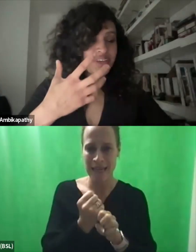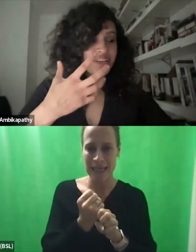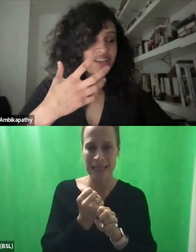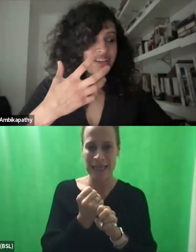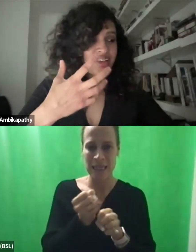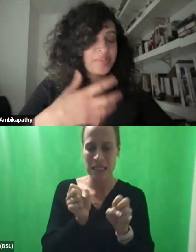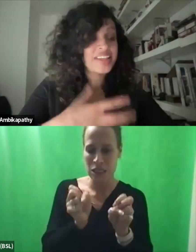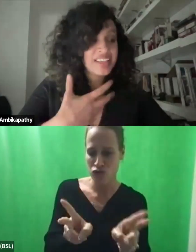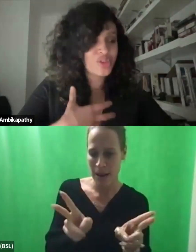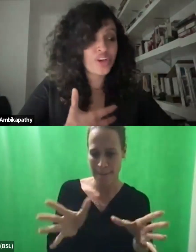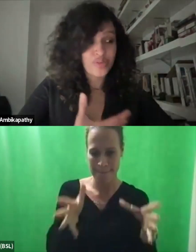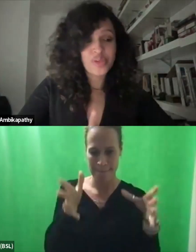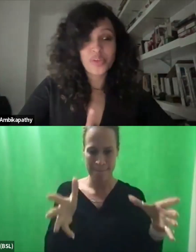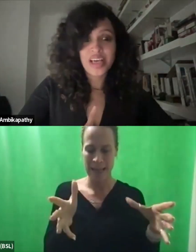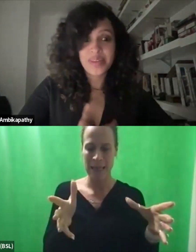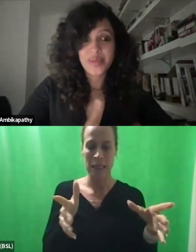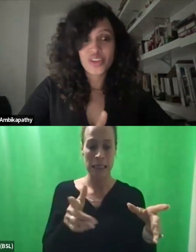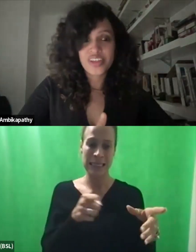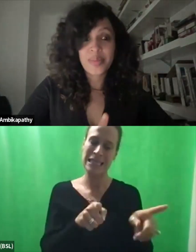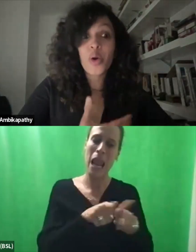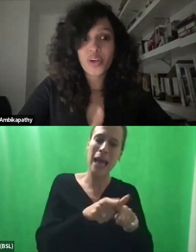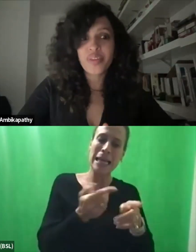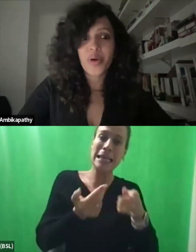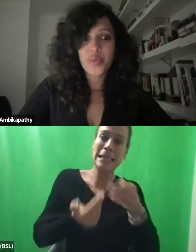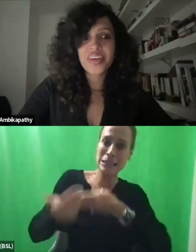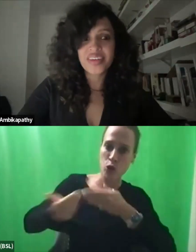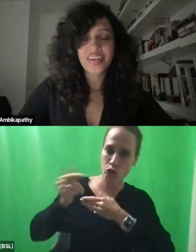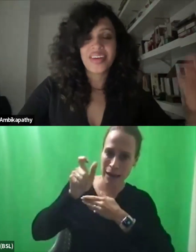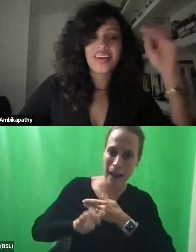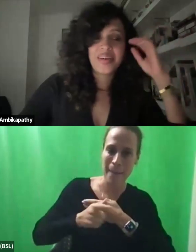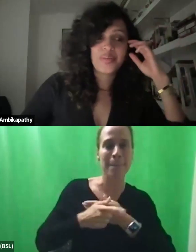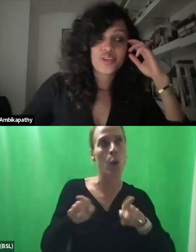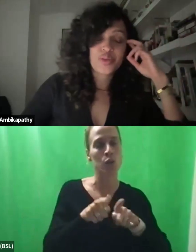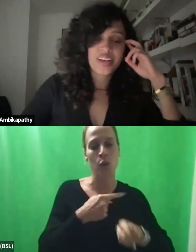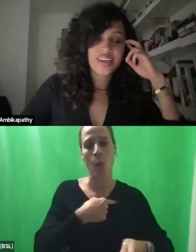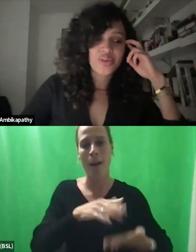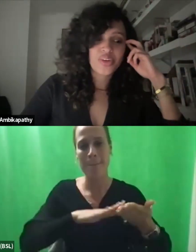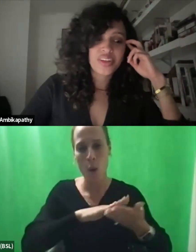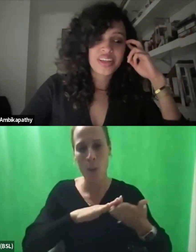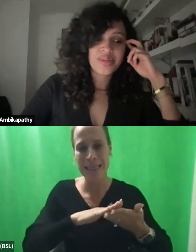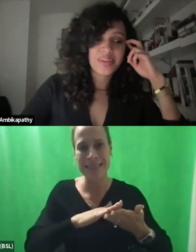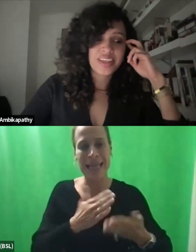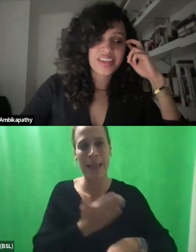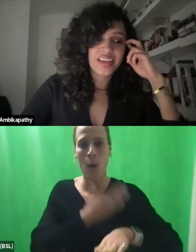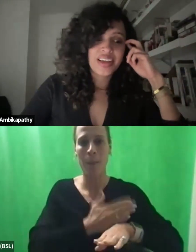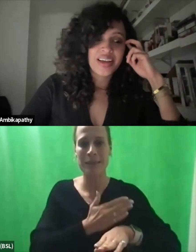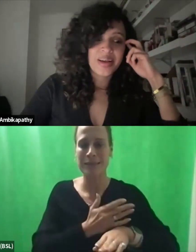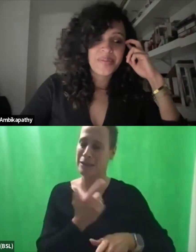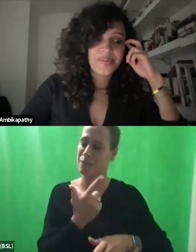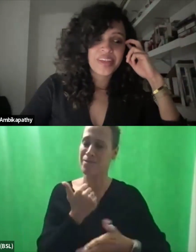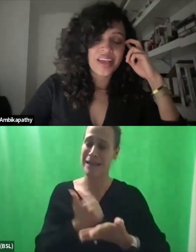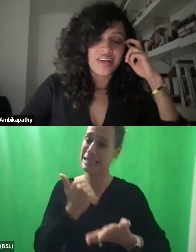sort of, he's a historian of his own time as much as he's a poet of the moment, which is quite an extraordinary thing to be.